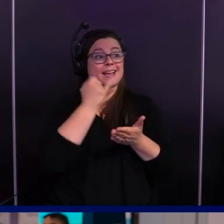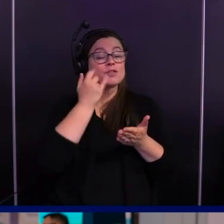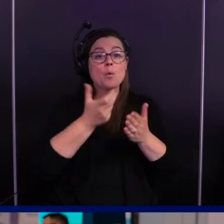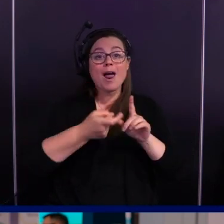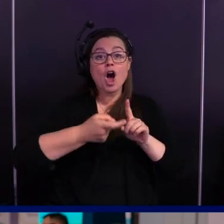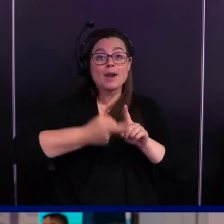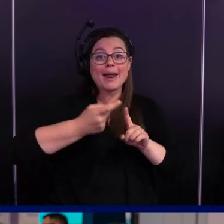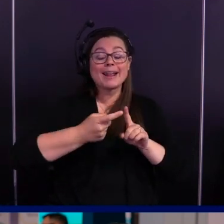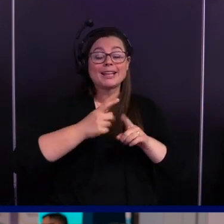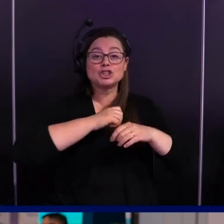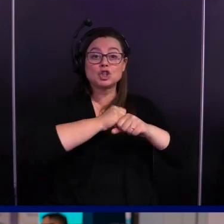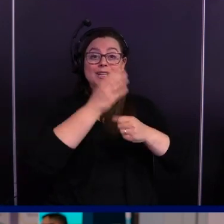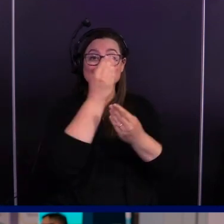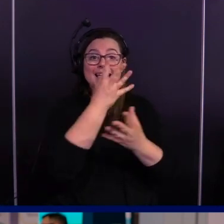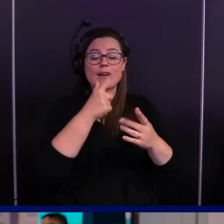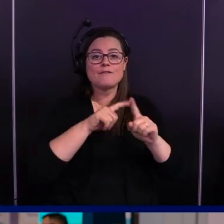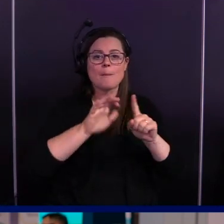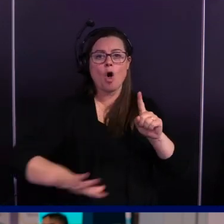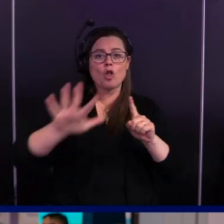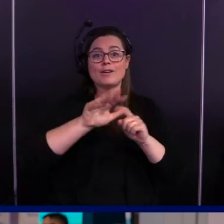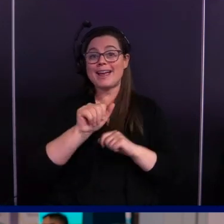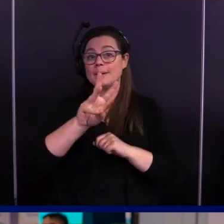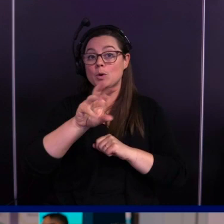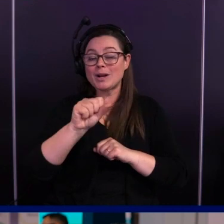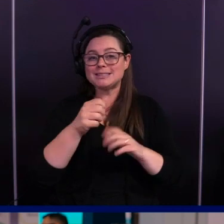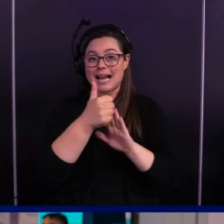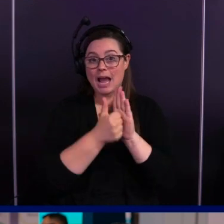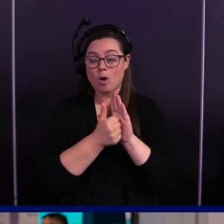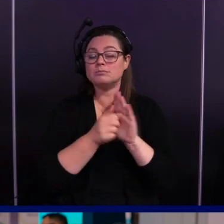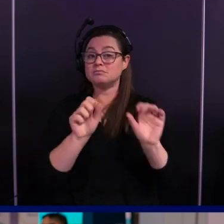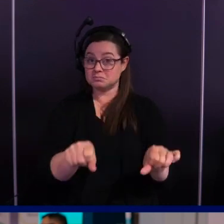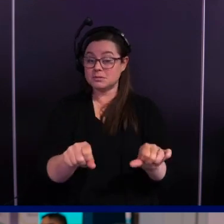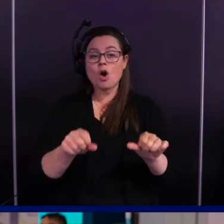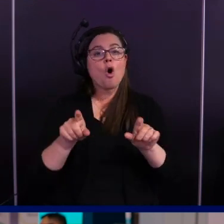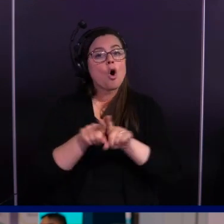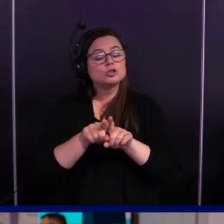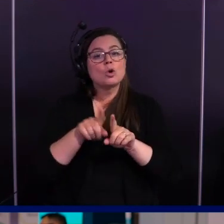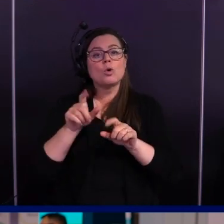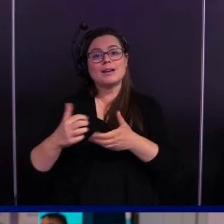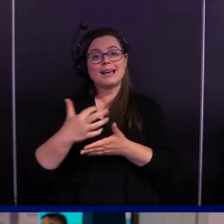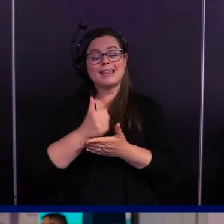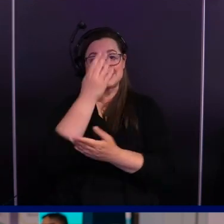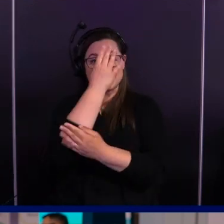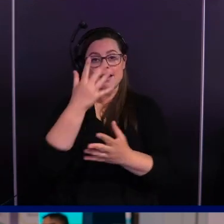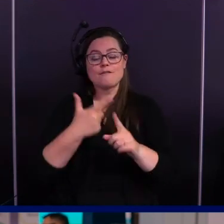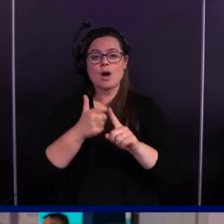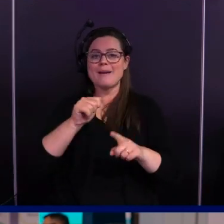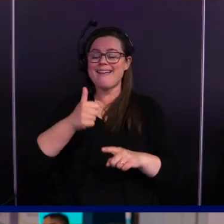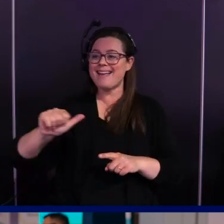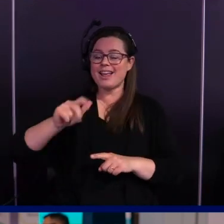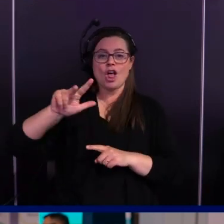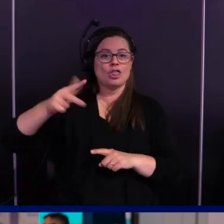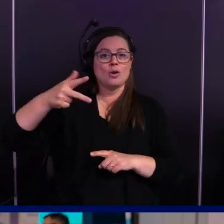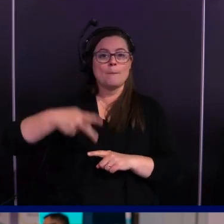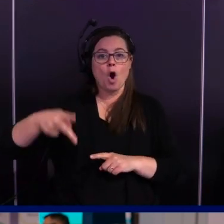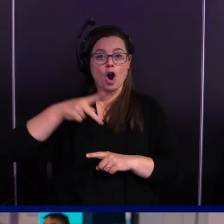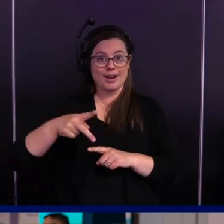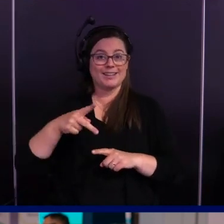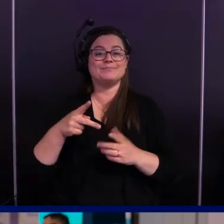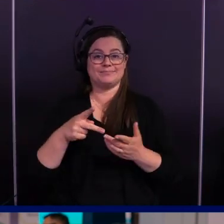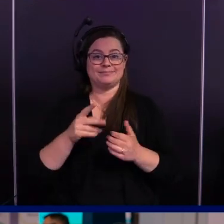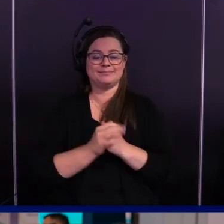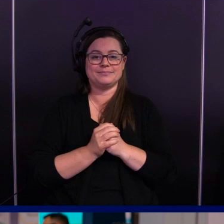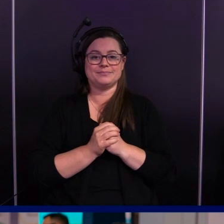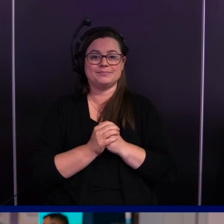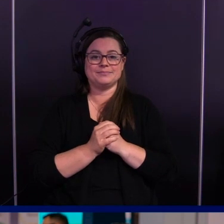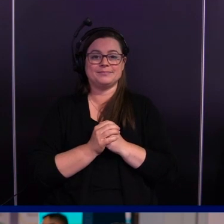security data from all of your AWS account. And you can also collect the data from any third party also, even from on-prem. And